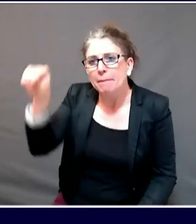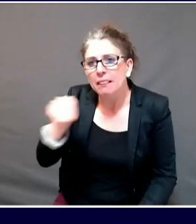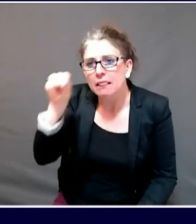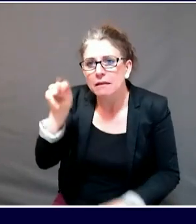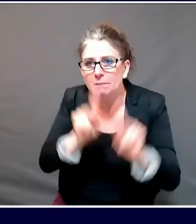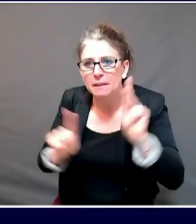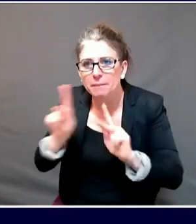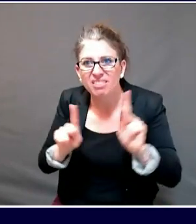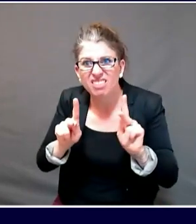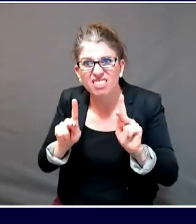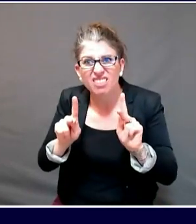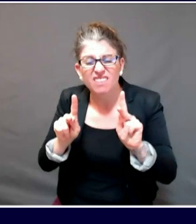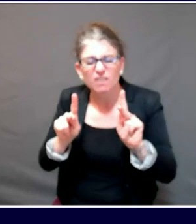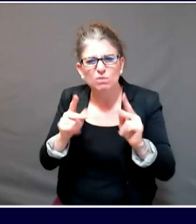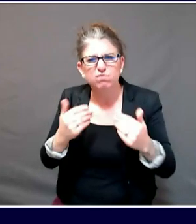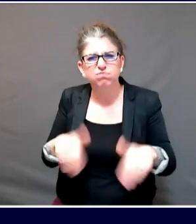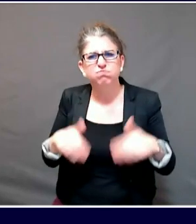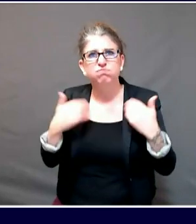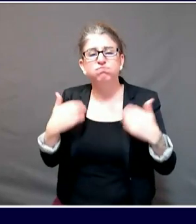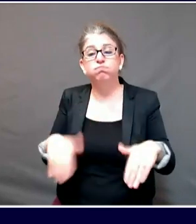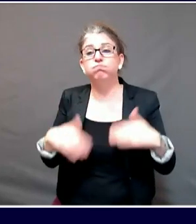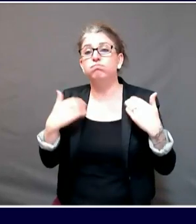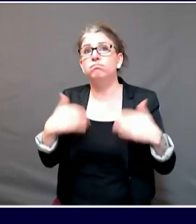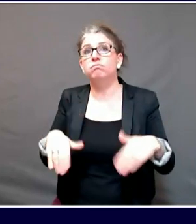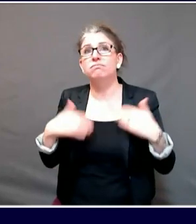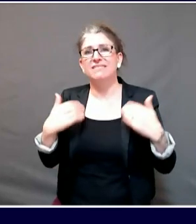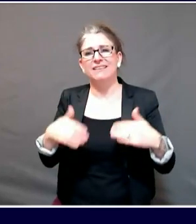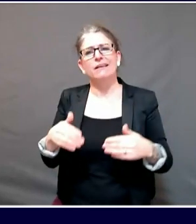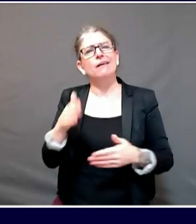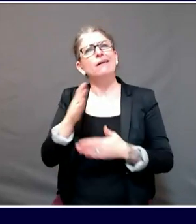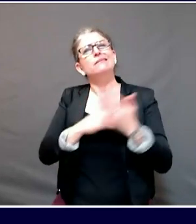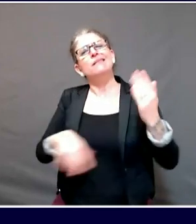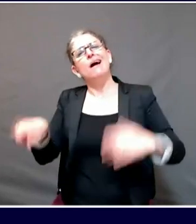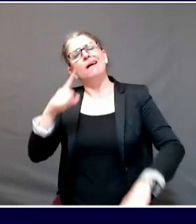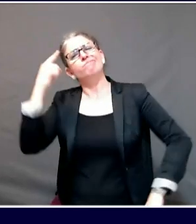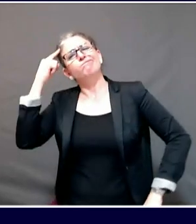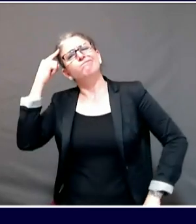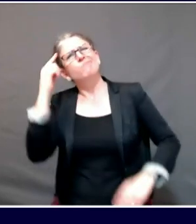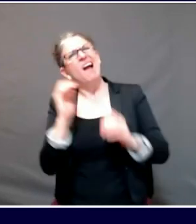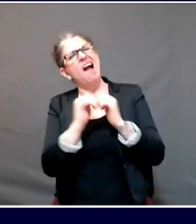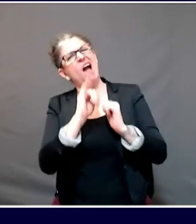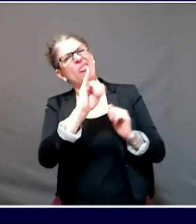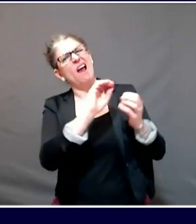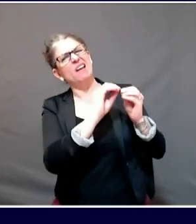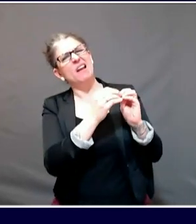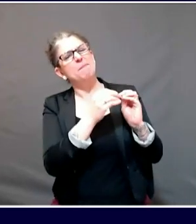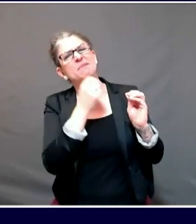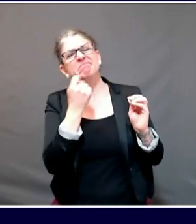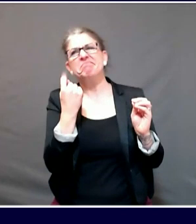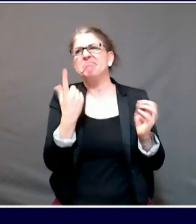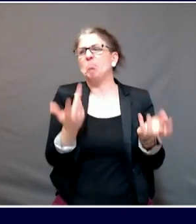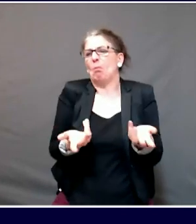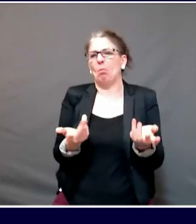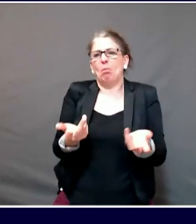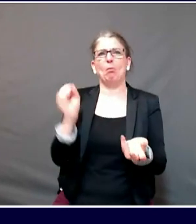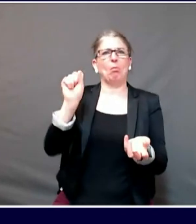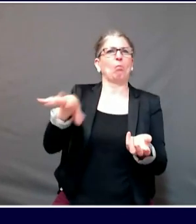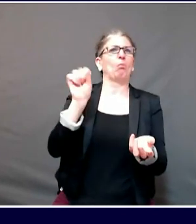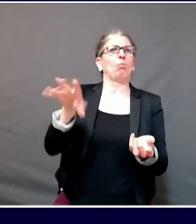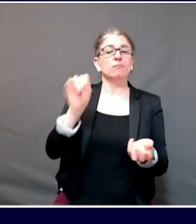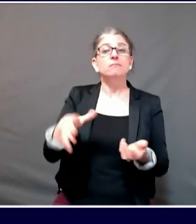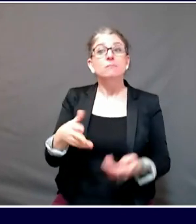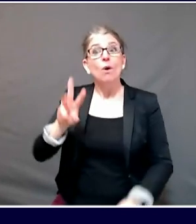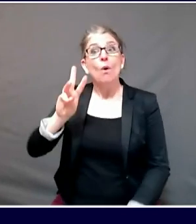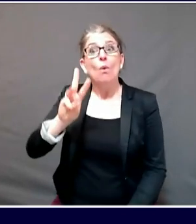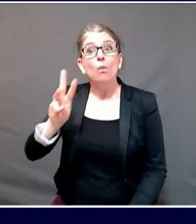years in World War II. The virus death toll, as I mentioned a moment ago, is likely to go above